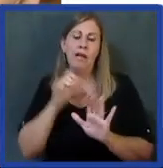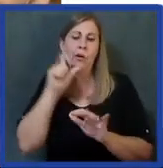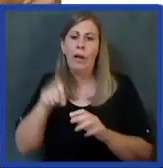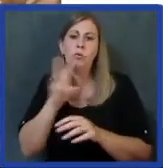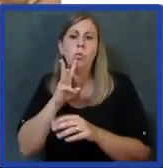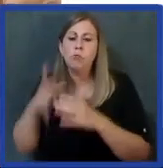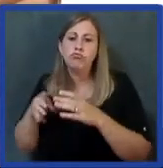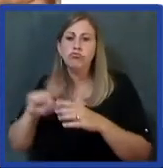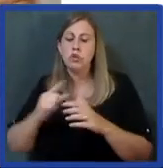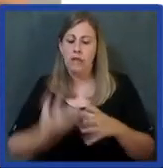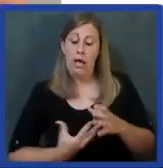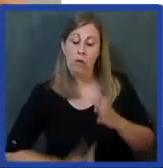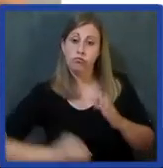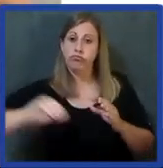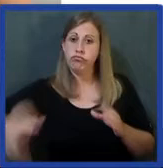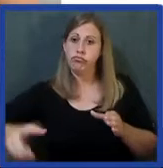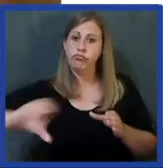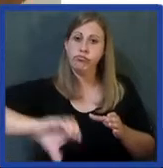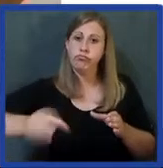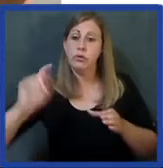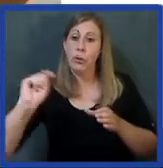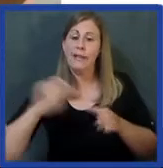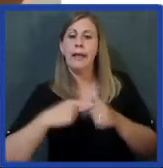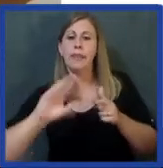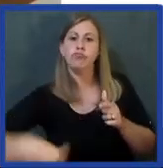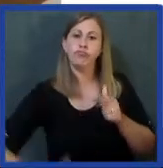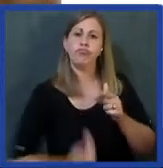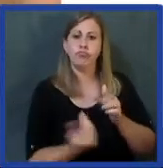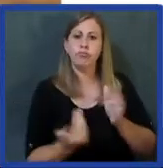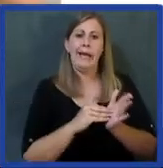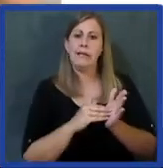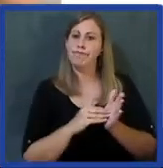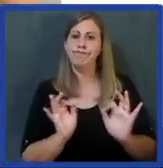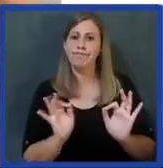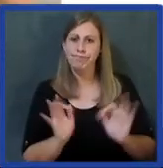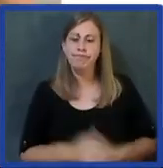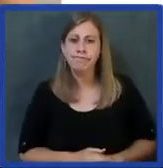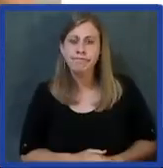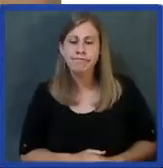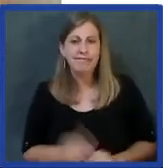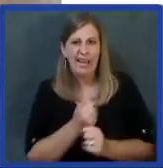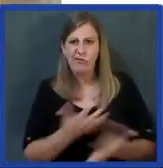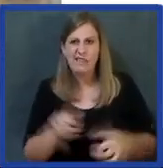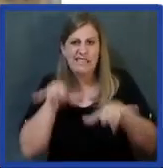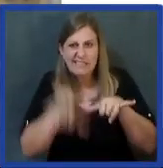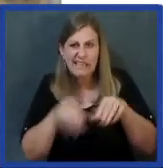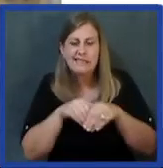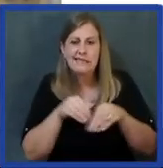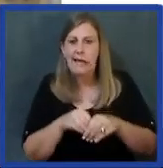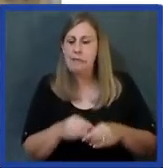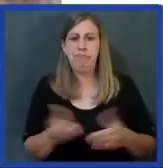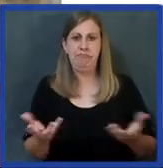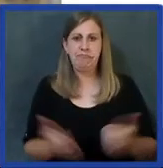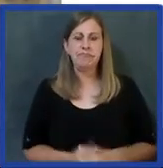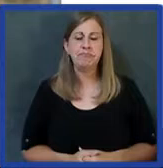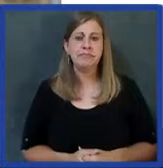fluid. You just refold, everything's contained inside, and you reinsert. When you are done